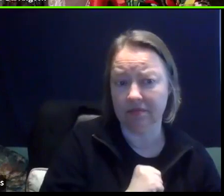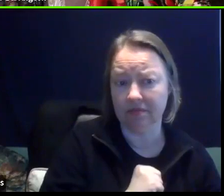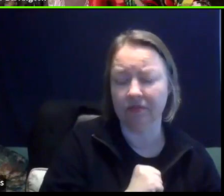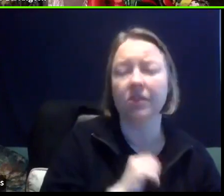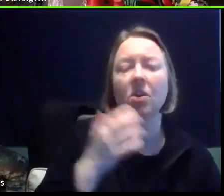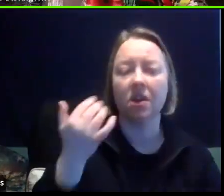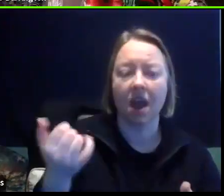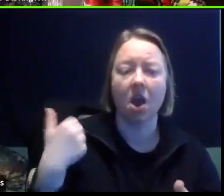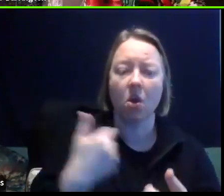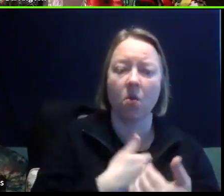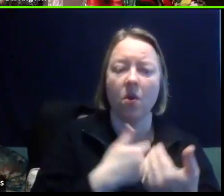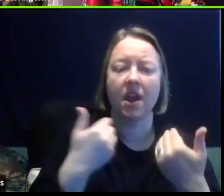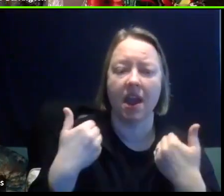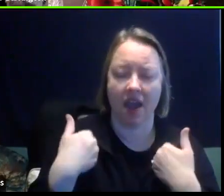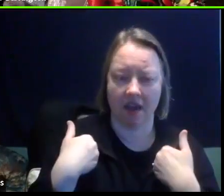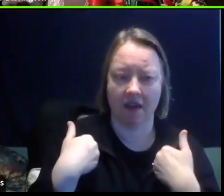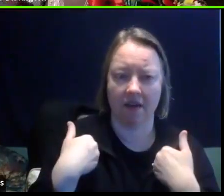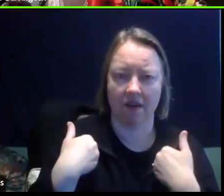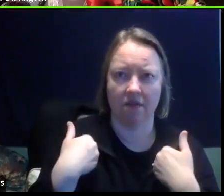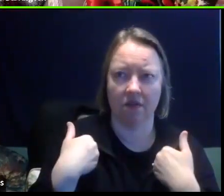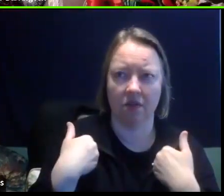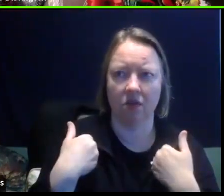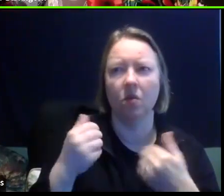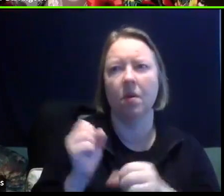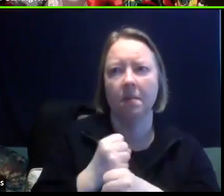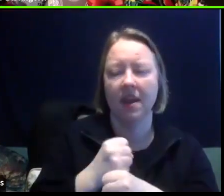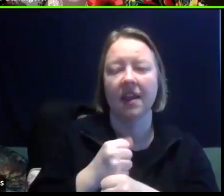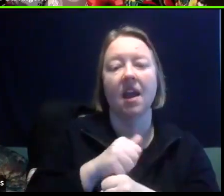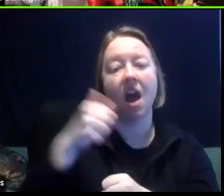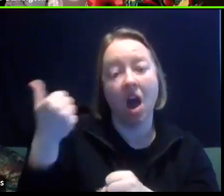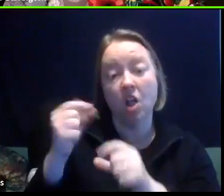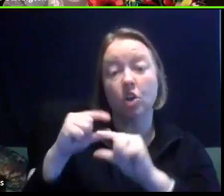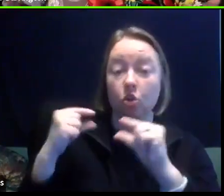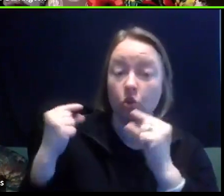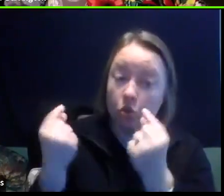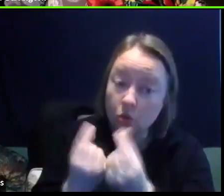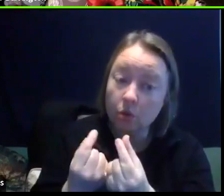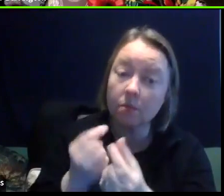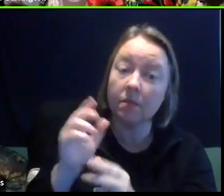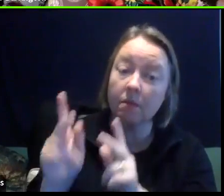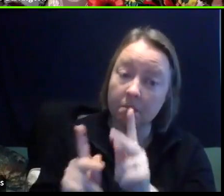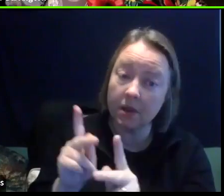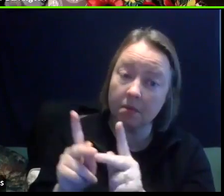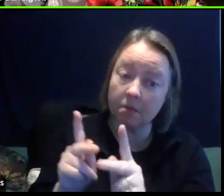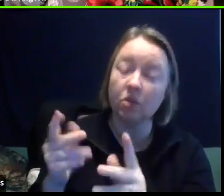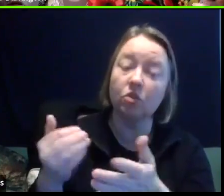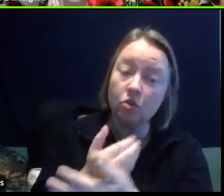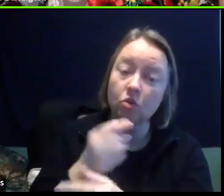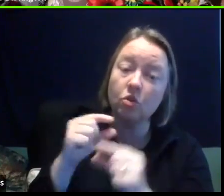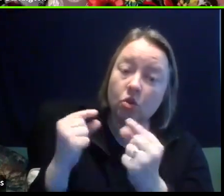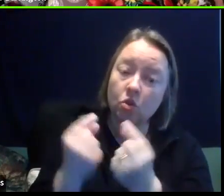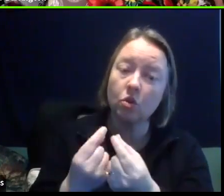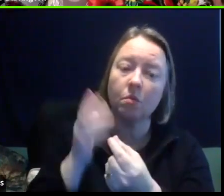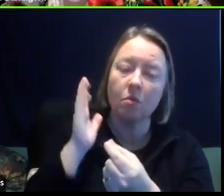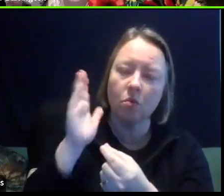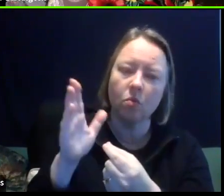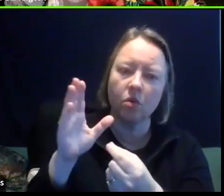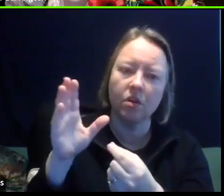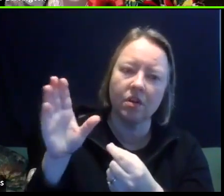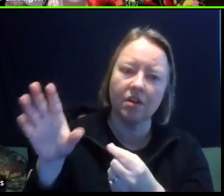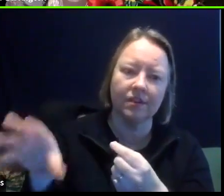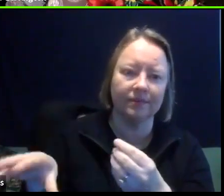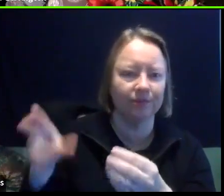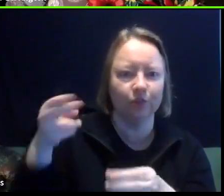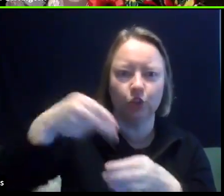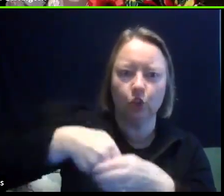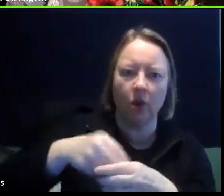So now we're creating another pocket of people who will now be on the list of the dis. And when